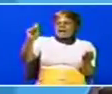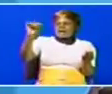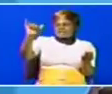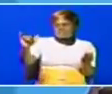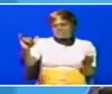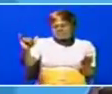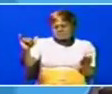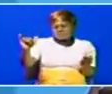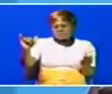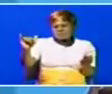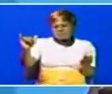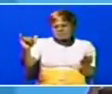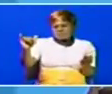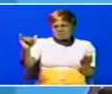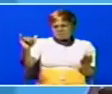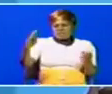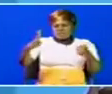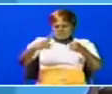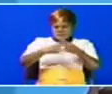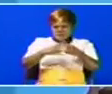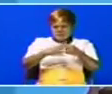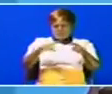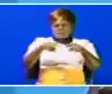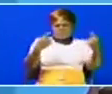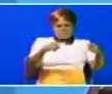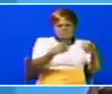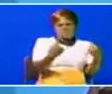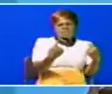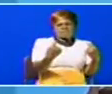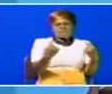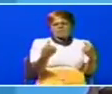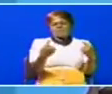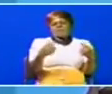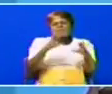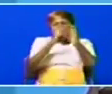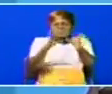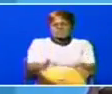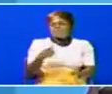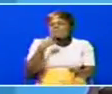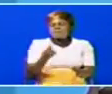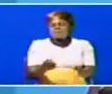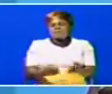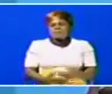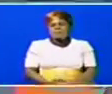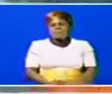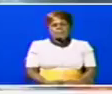in Tiati sub-county. Nine policemen were injured in the ambush, as Victor Ogale now reports.